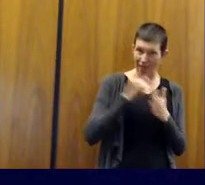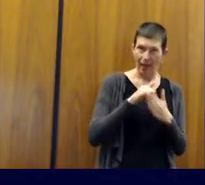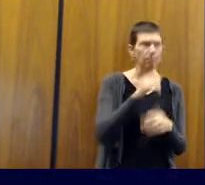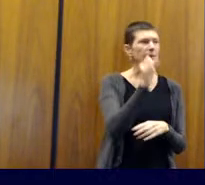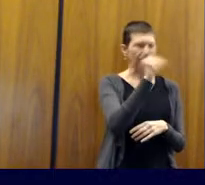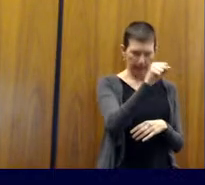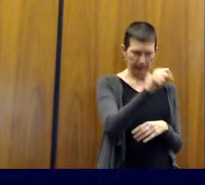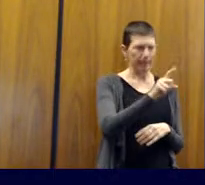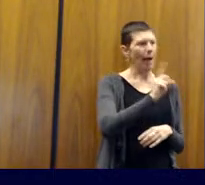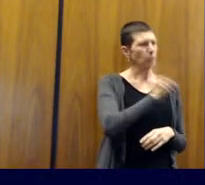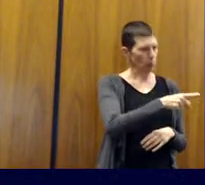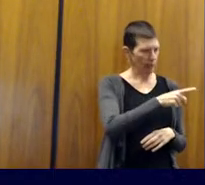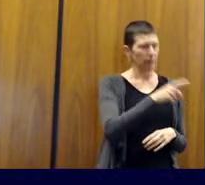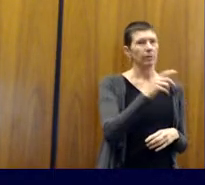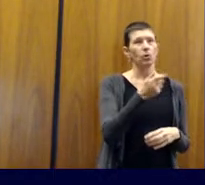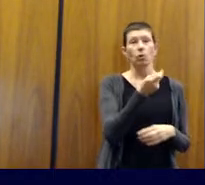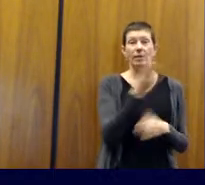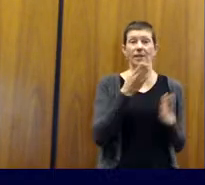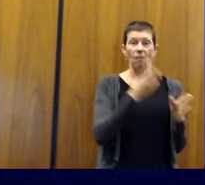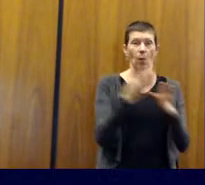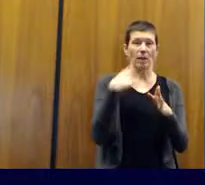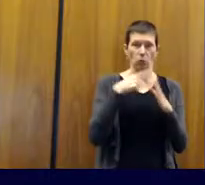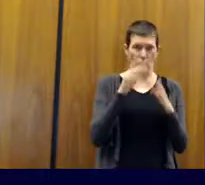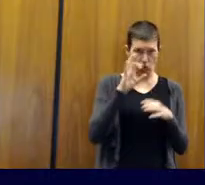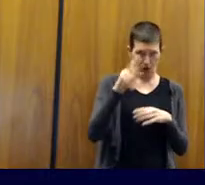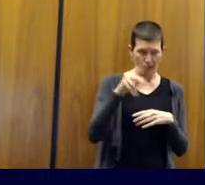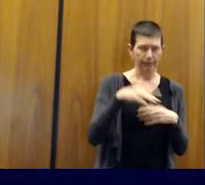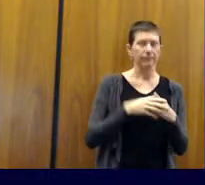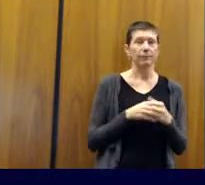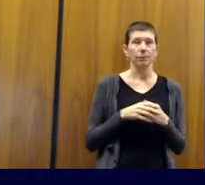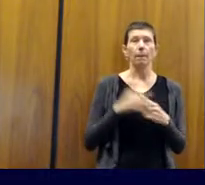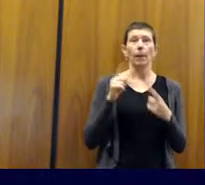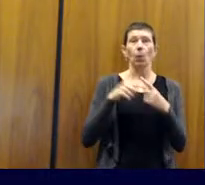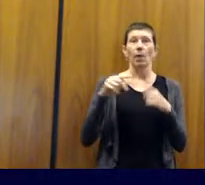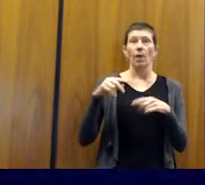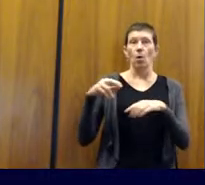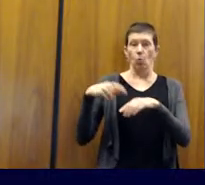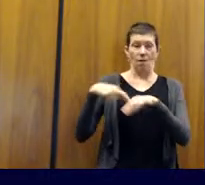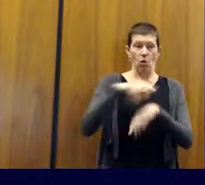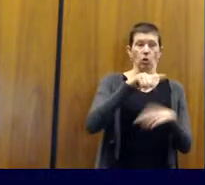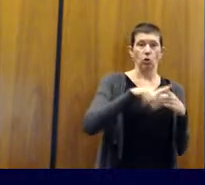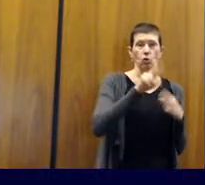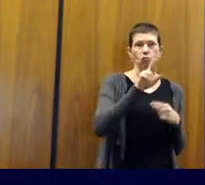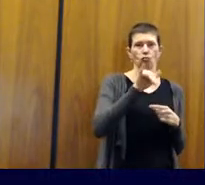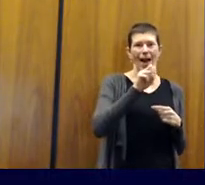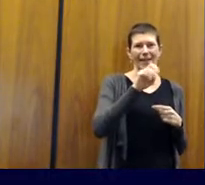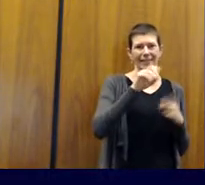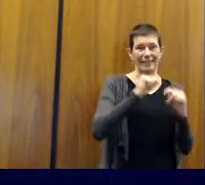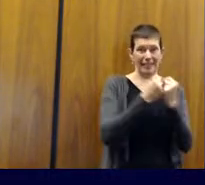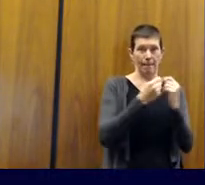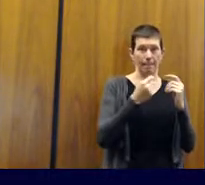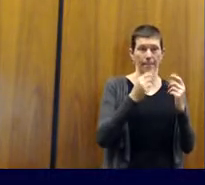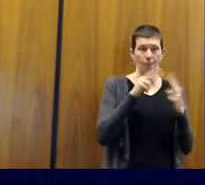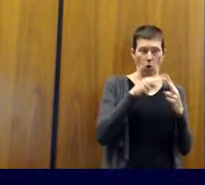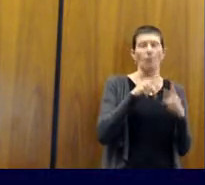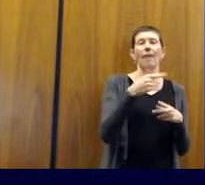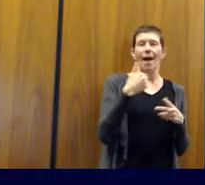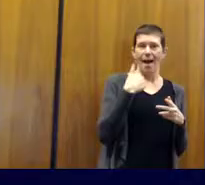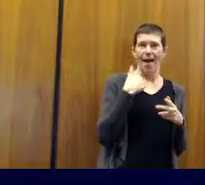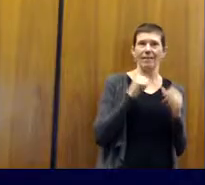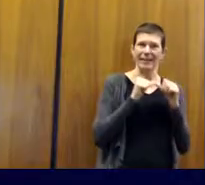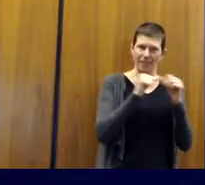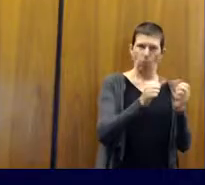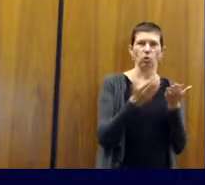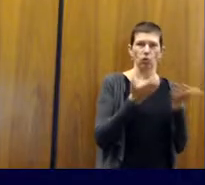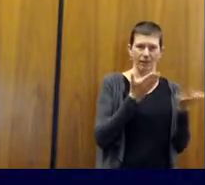Absolutely. So there's several ways that we track it. Once they're referred to our RISE team partners, they have the continuation of